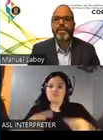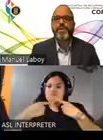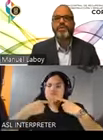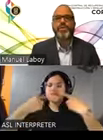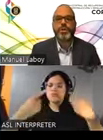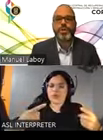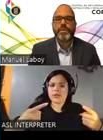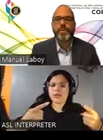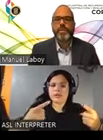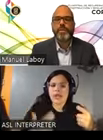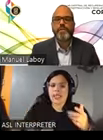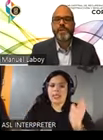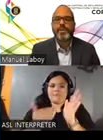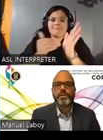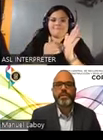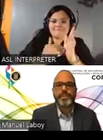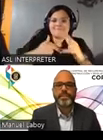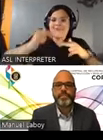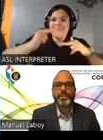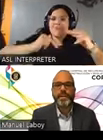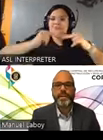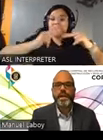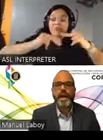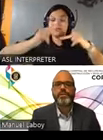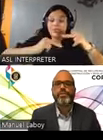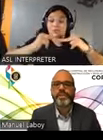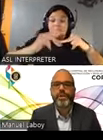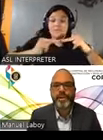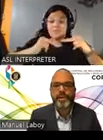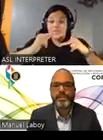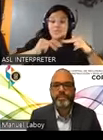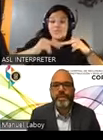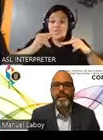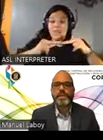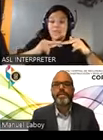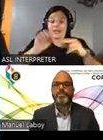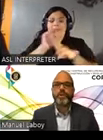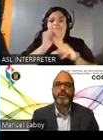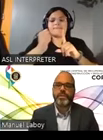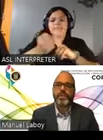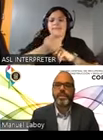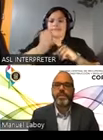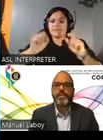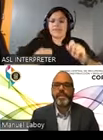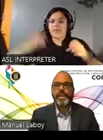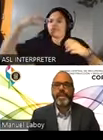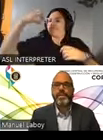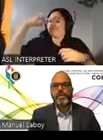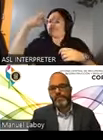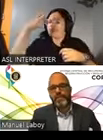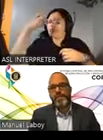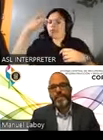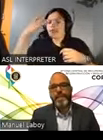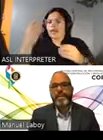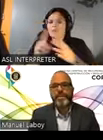the reconstruction of the electrical system has already started. And this marks the beginning